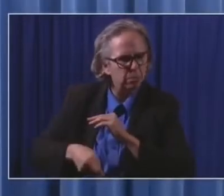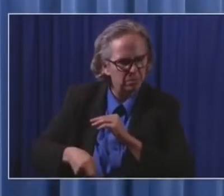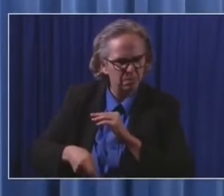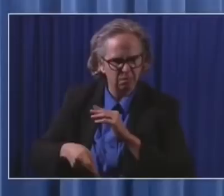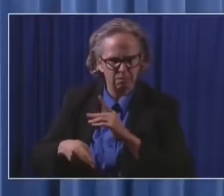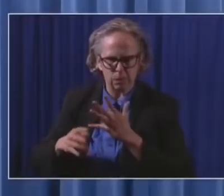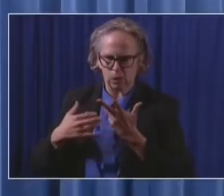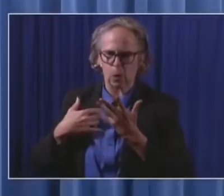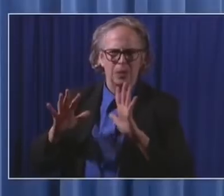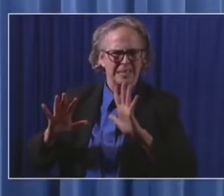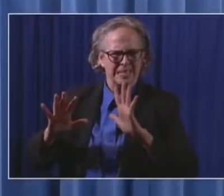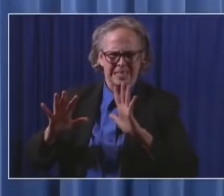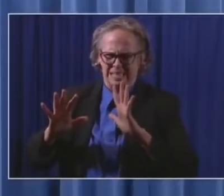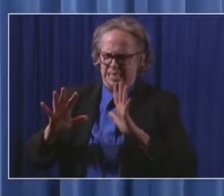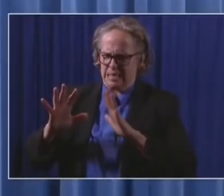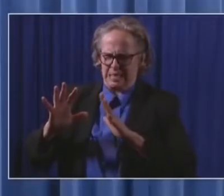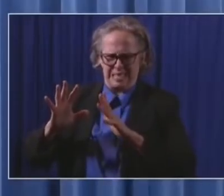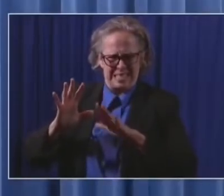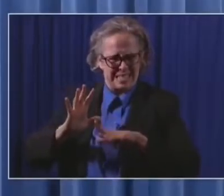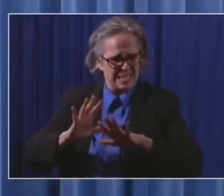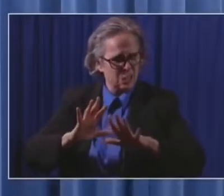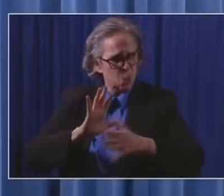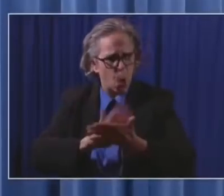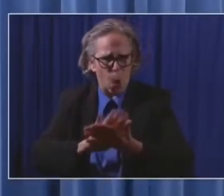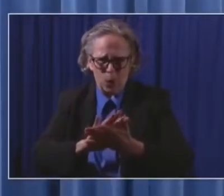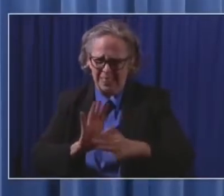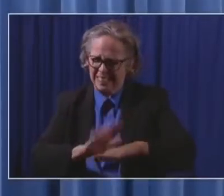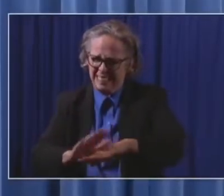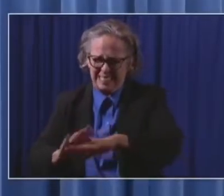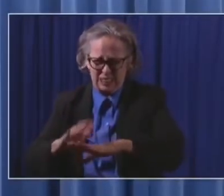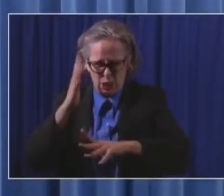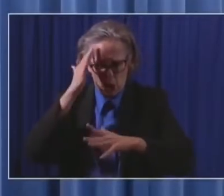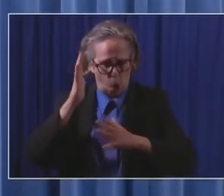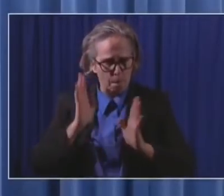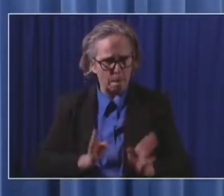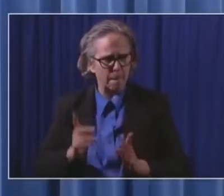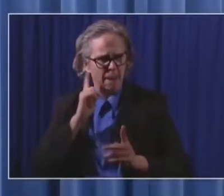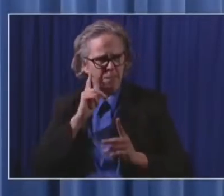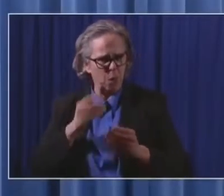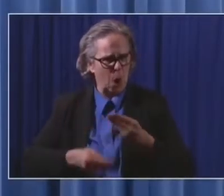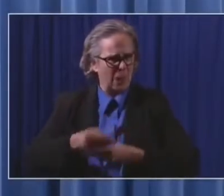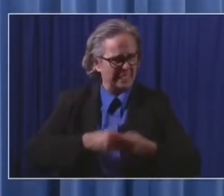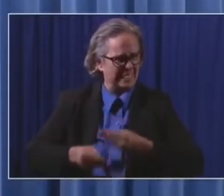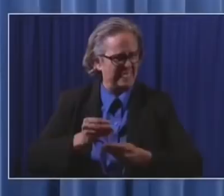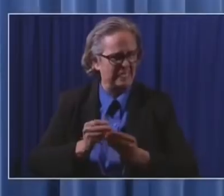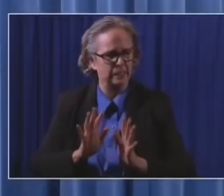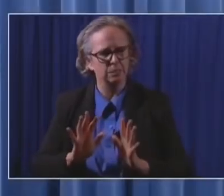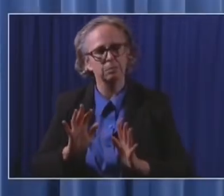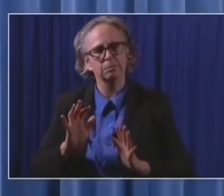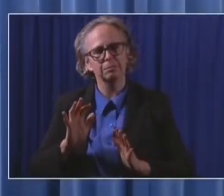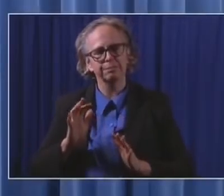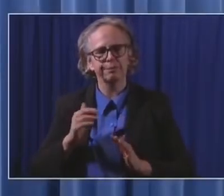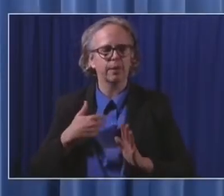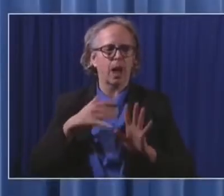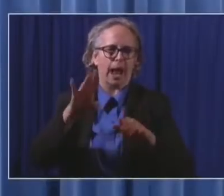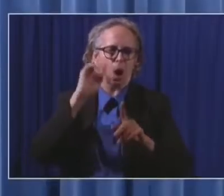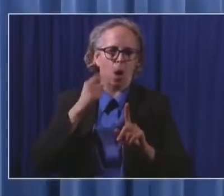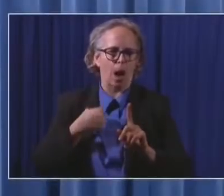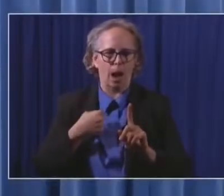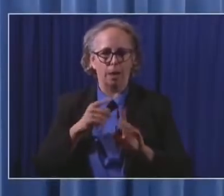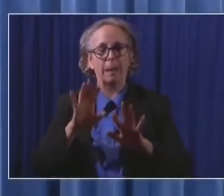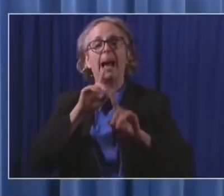after we made the 3.7 cut, to keep that as a baseline. And what I wanted to do is make sure that schools knew what was